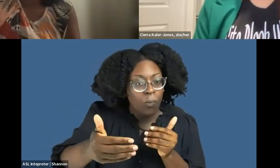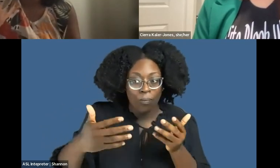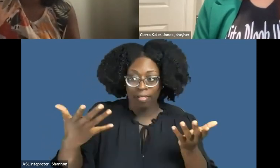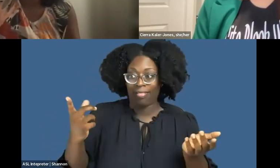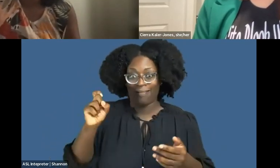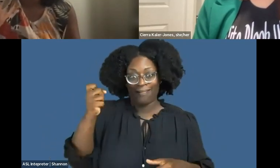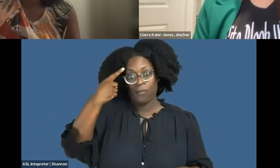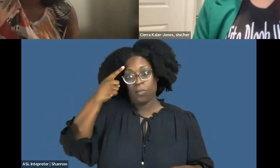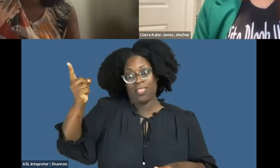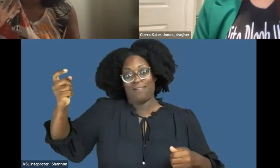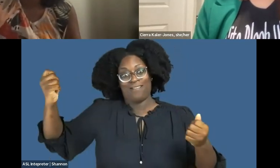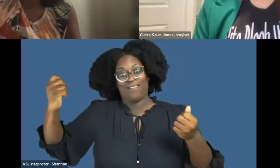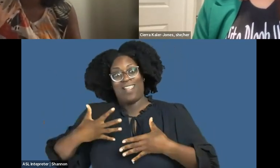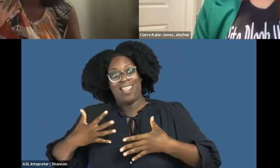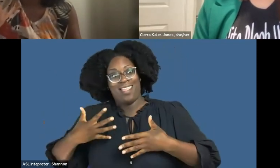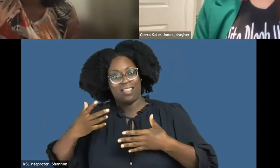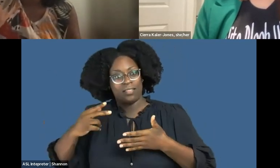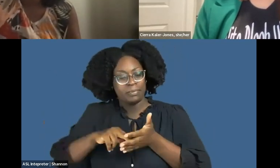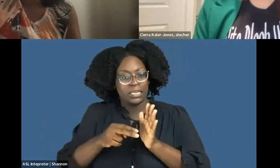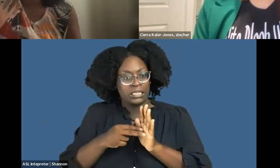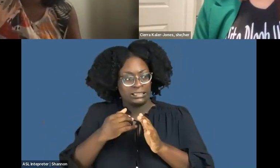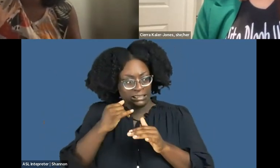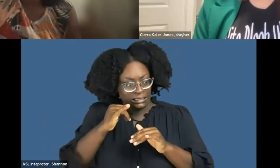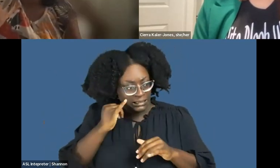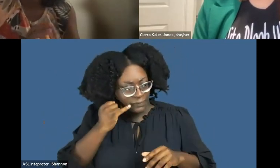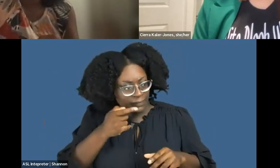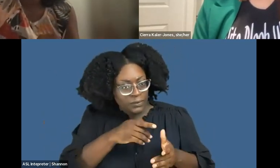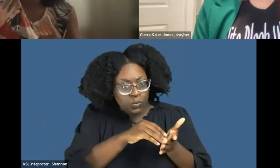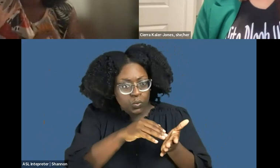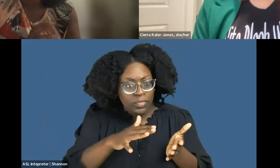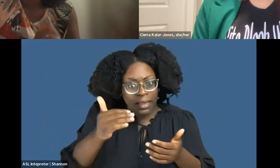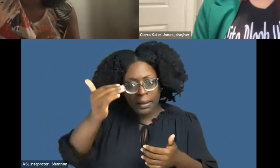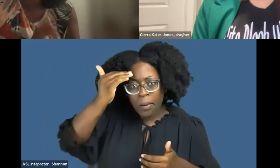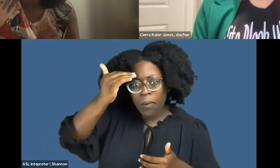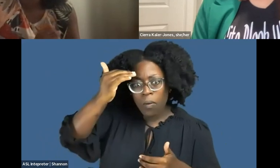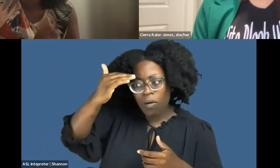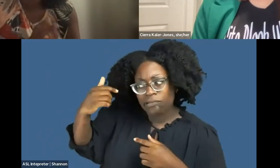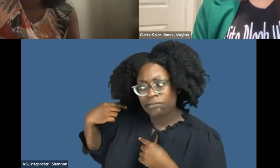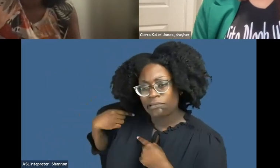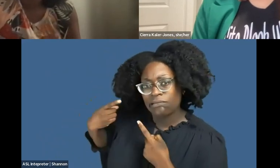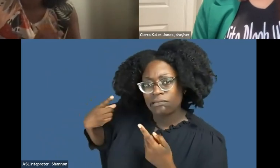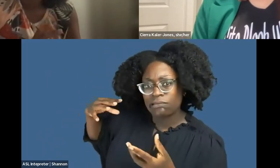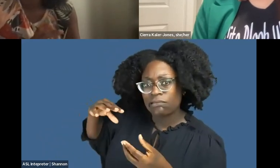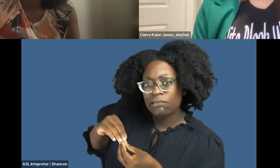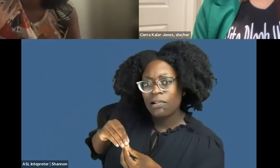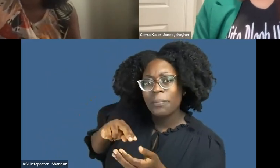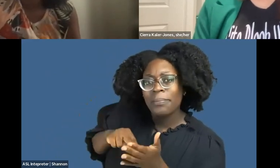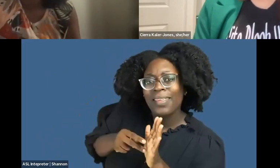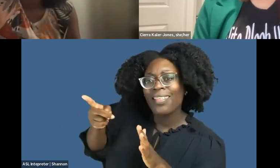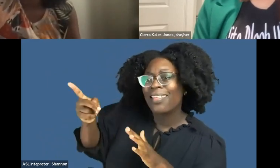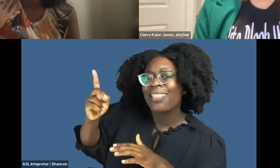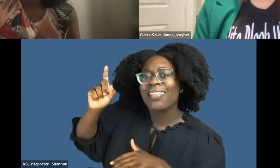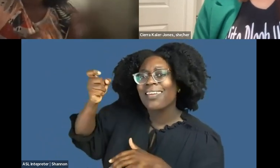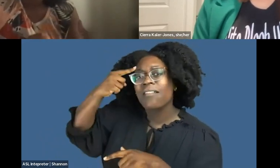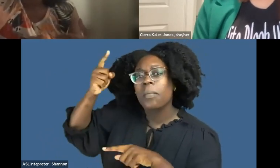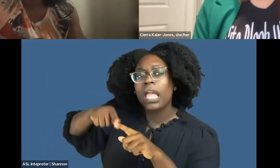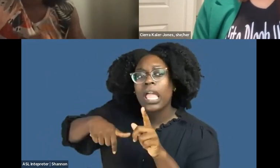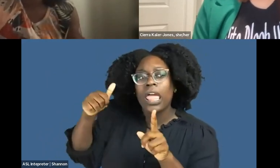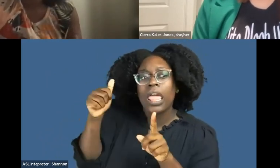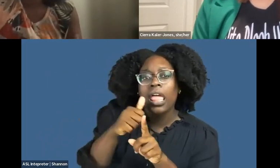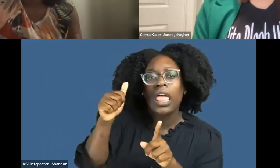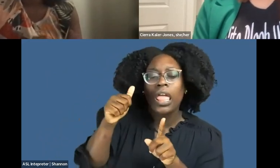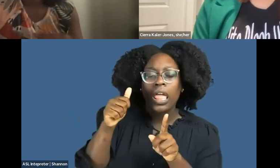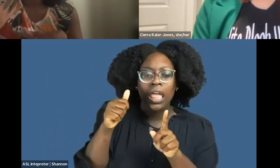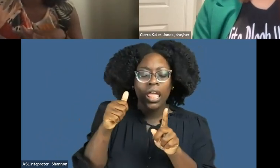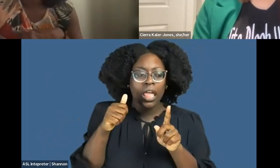won't be able to have the same level of power and keep people entranced by these kind of Disney-like narratives of what the history is versus what